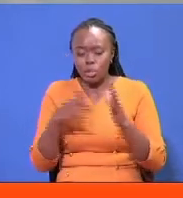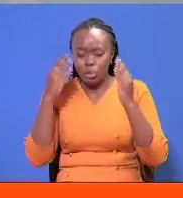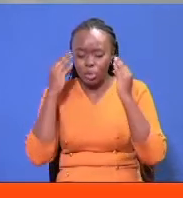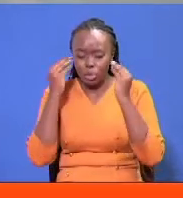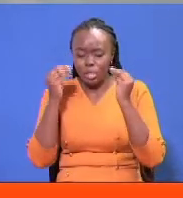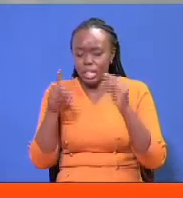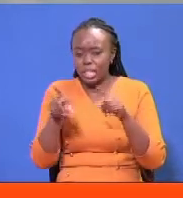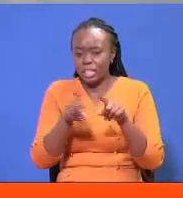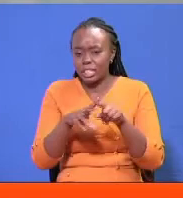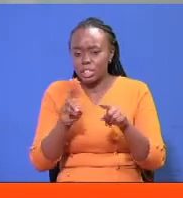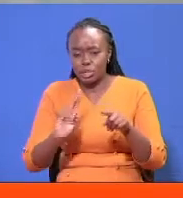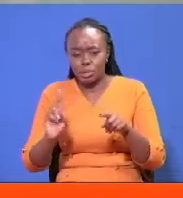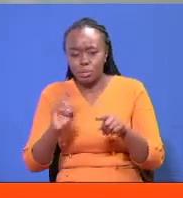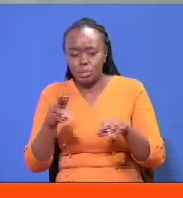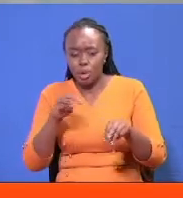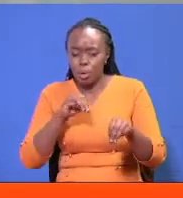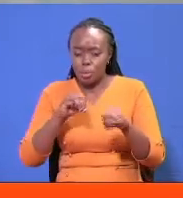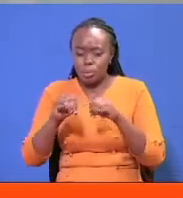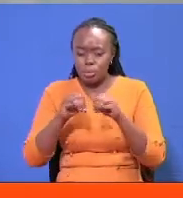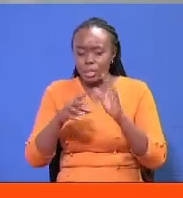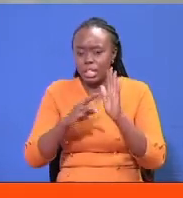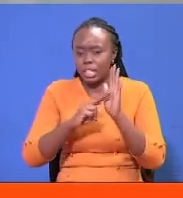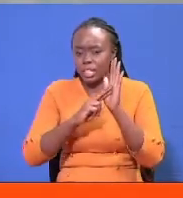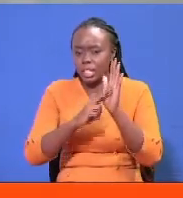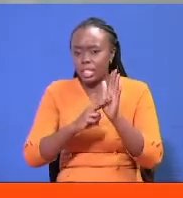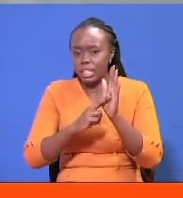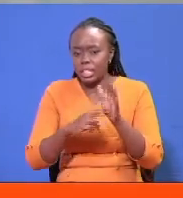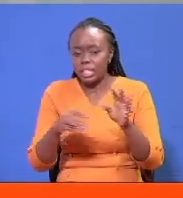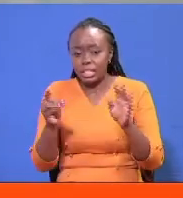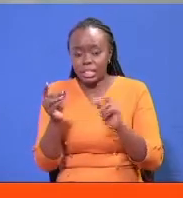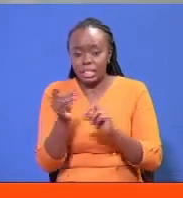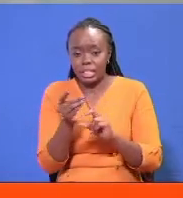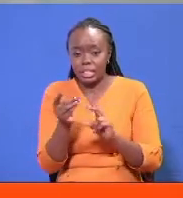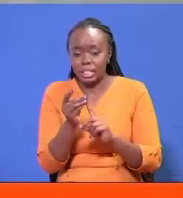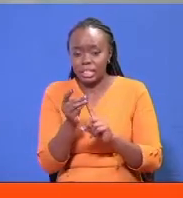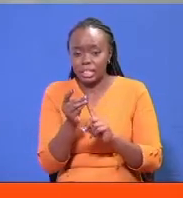analyze, manage and present geographic data.